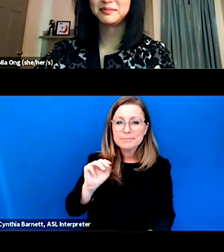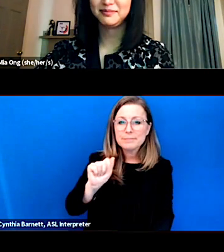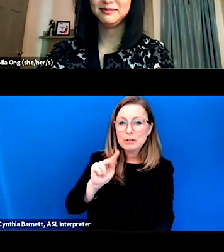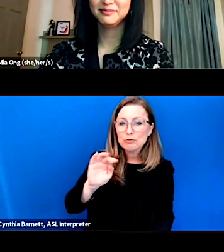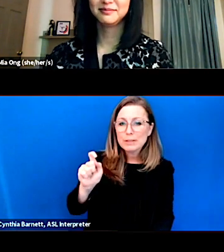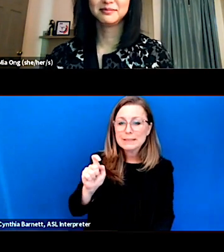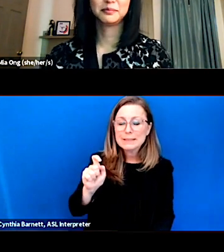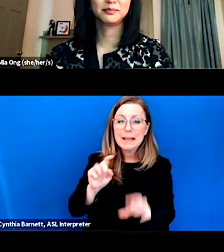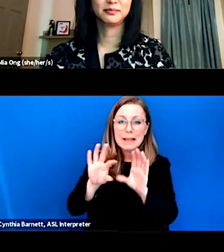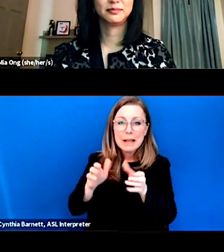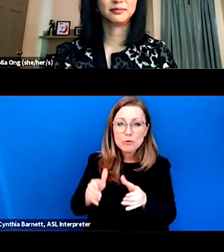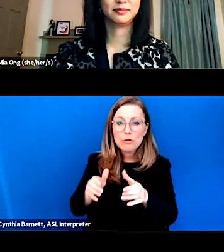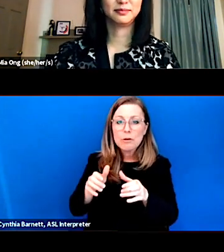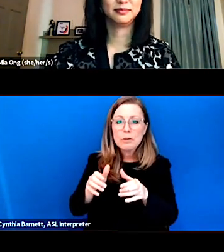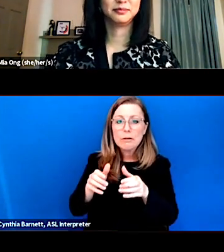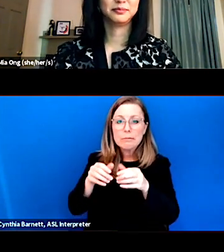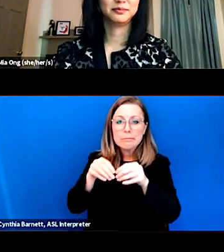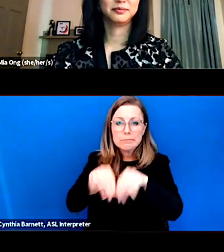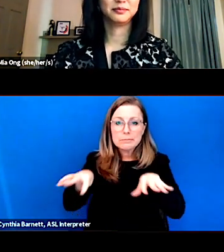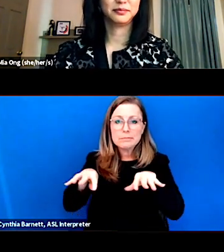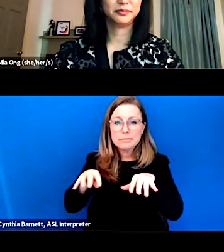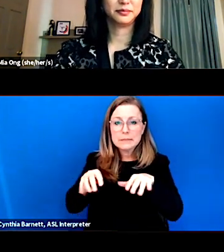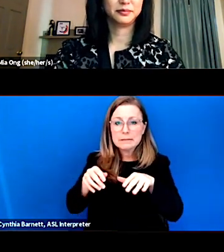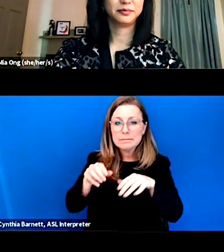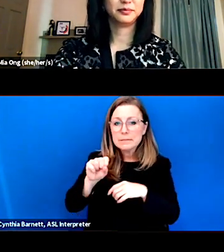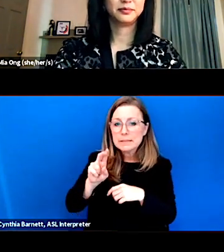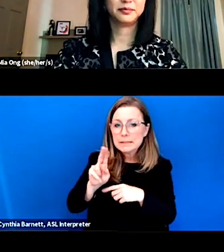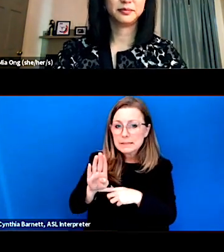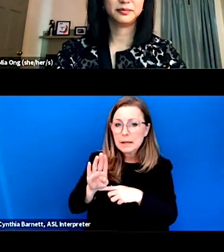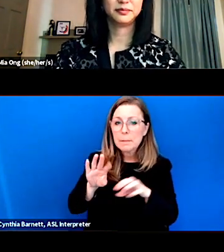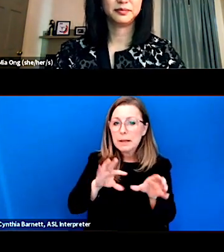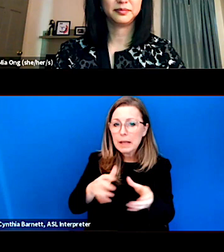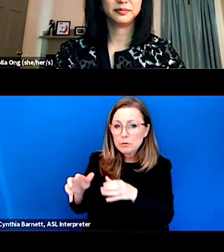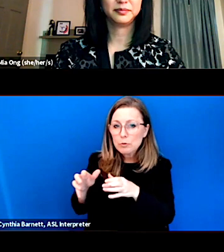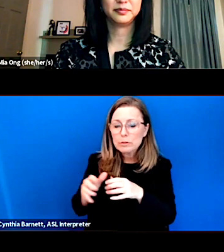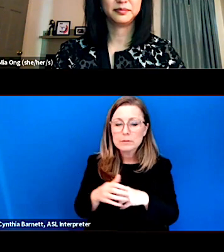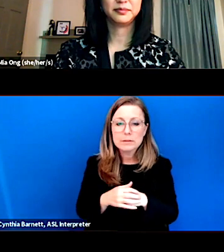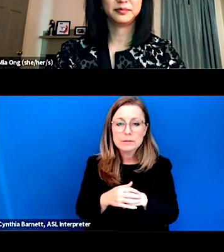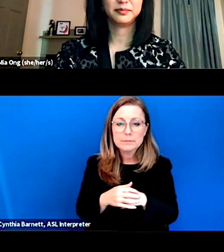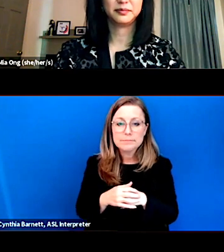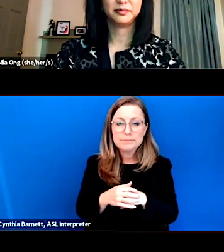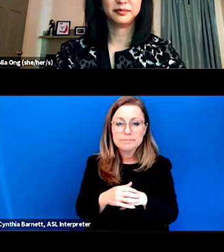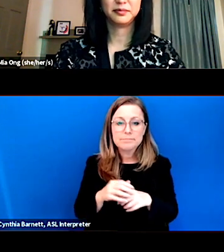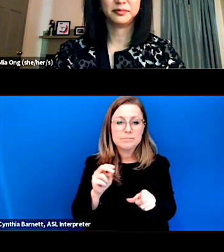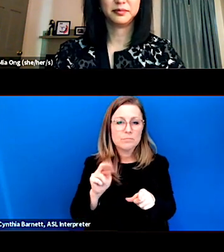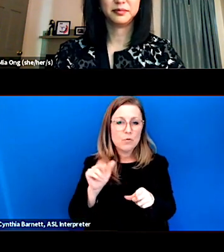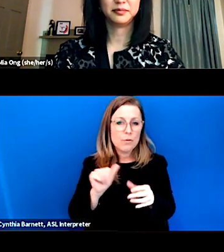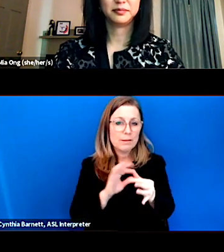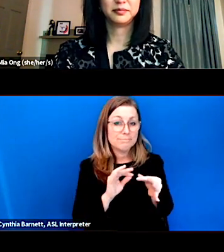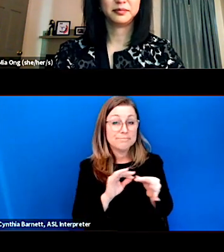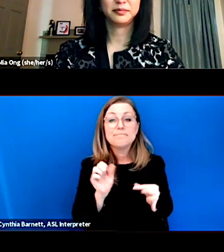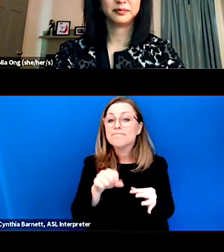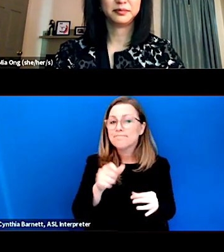that. It's a different type of approach to coding. With